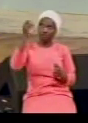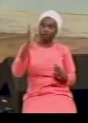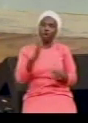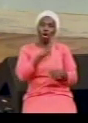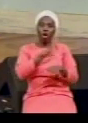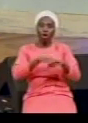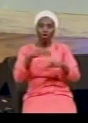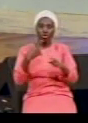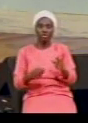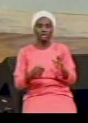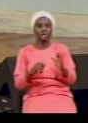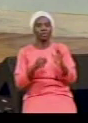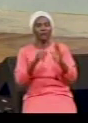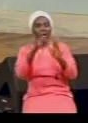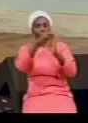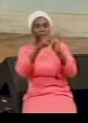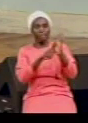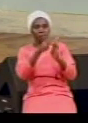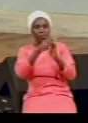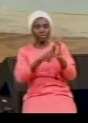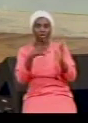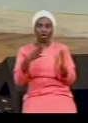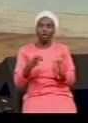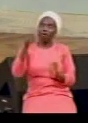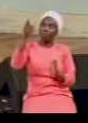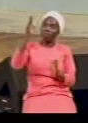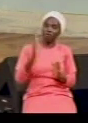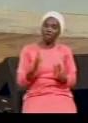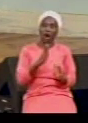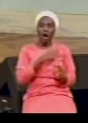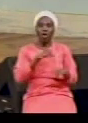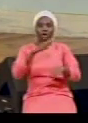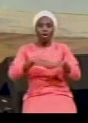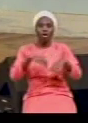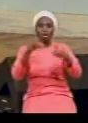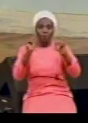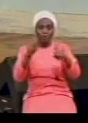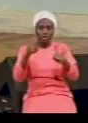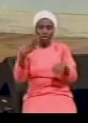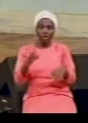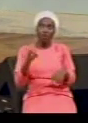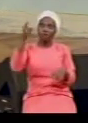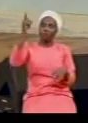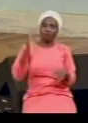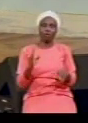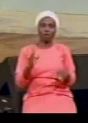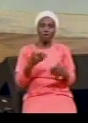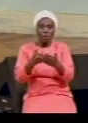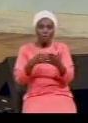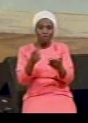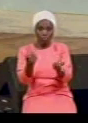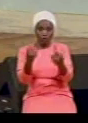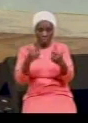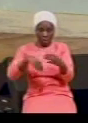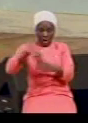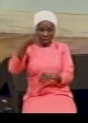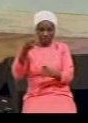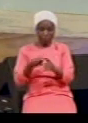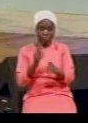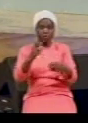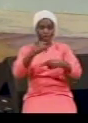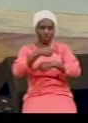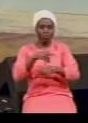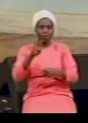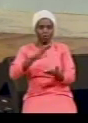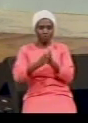of God. You have meditated on the possibilities with God. Before you came out of your chamber, you're already a giant,